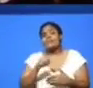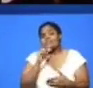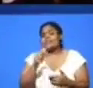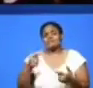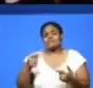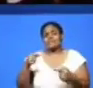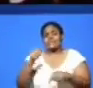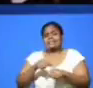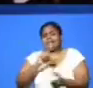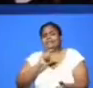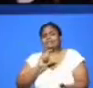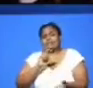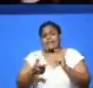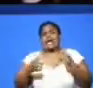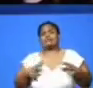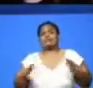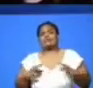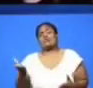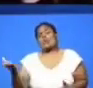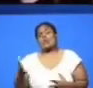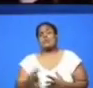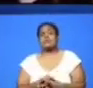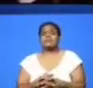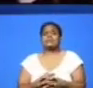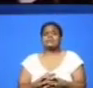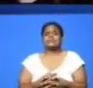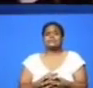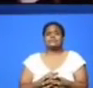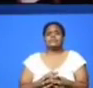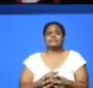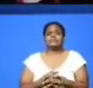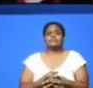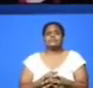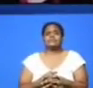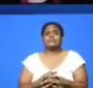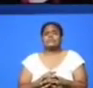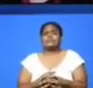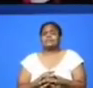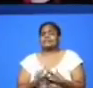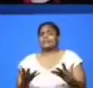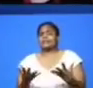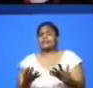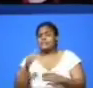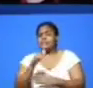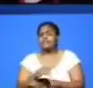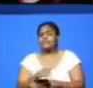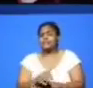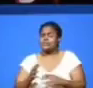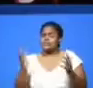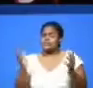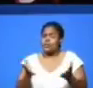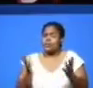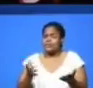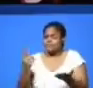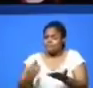clothes. Hello, somebody. I said we spent some time this evening talking about you.